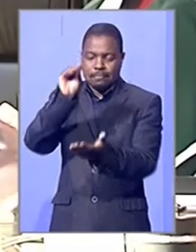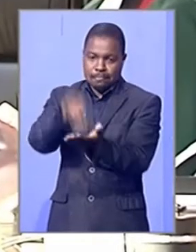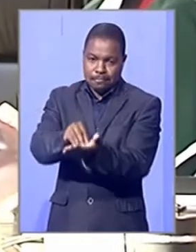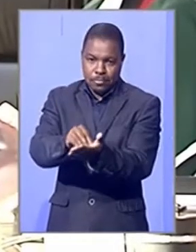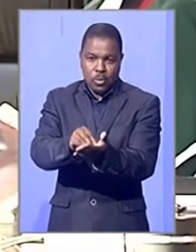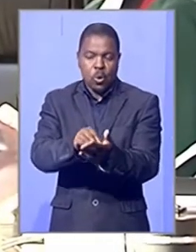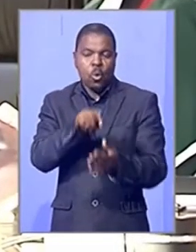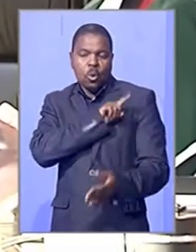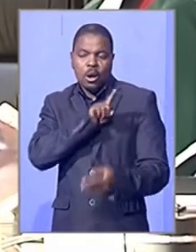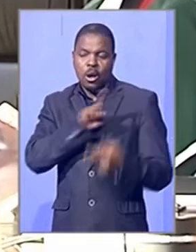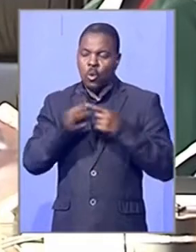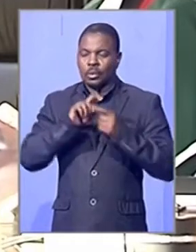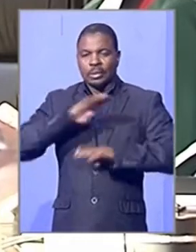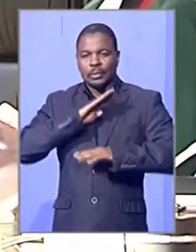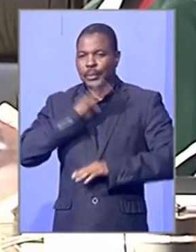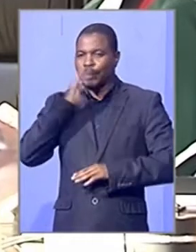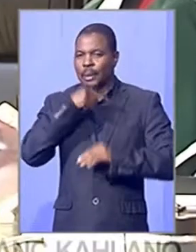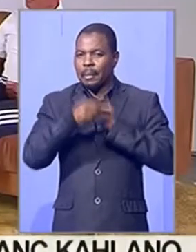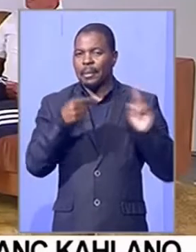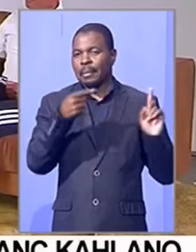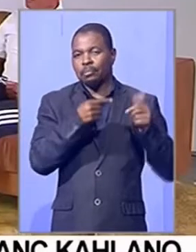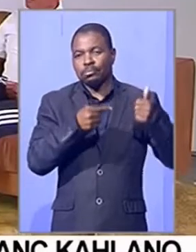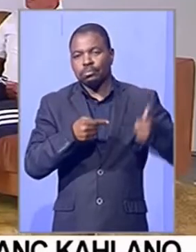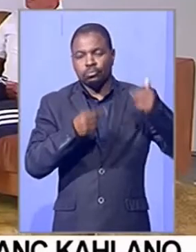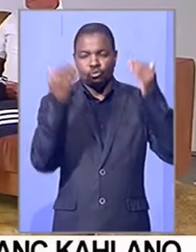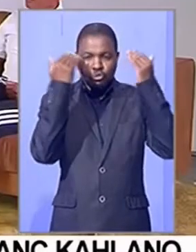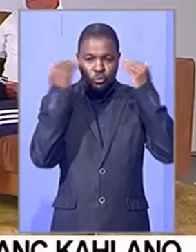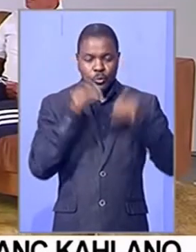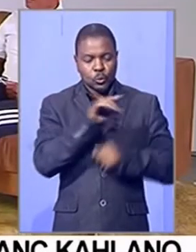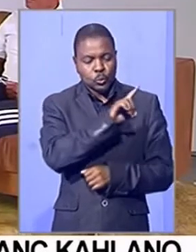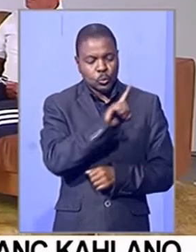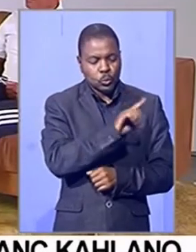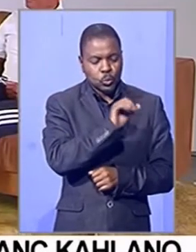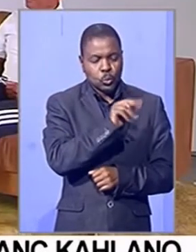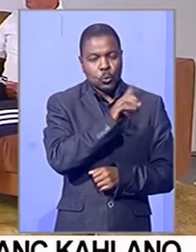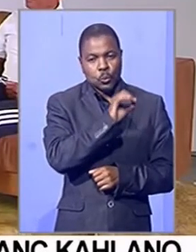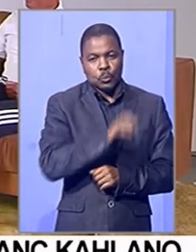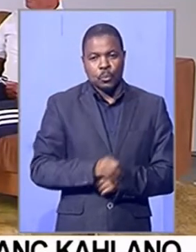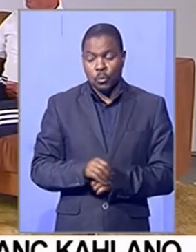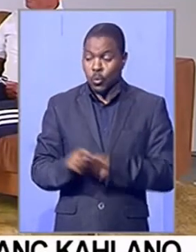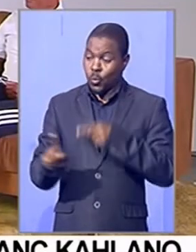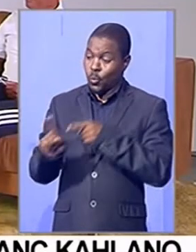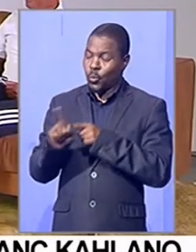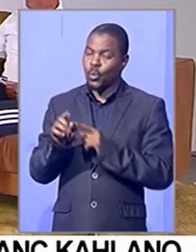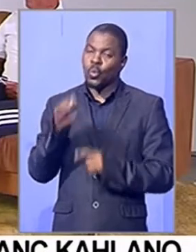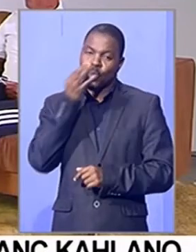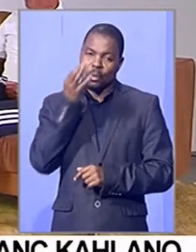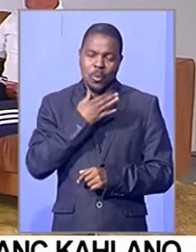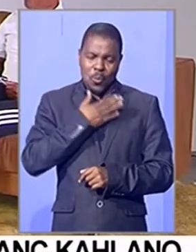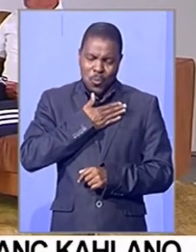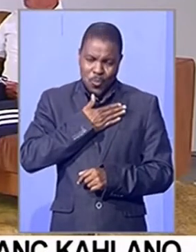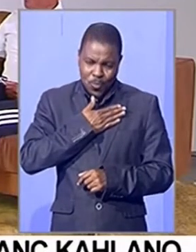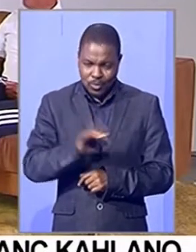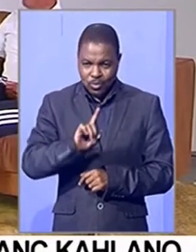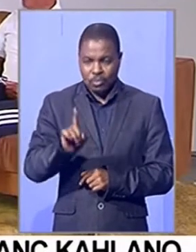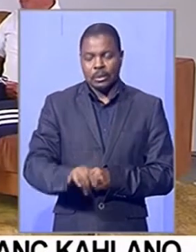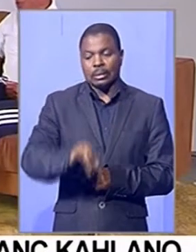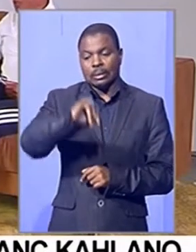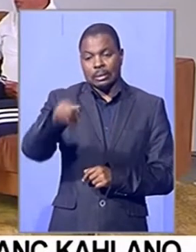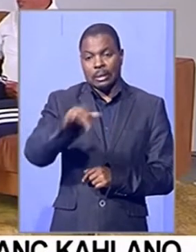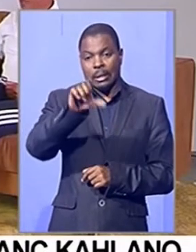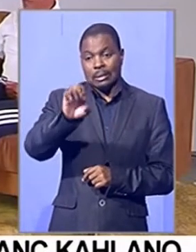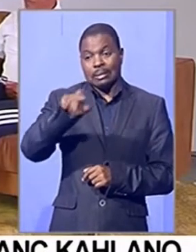maikutlo a o se kgotsofale kgahlano le moahlodi e moholo Raymond Zondo. Kgethong lena ka boyena o batla gore JSE e